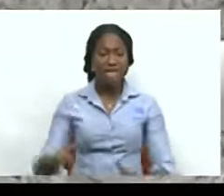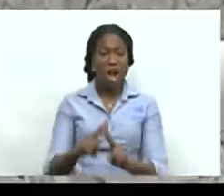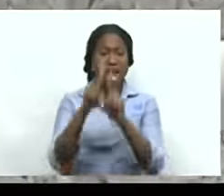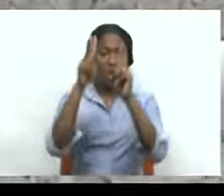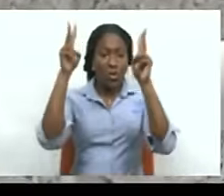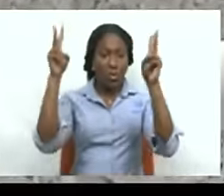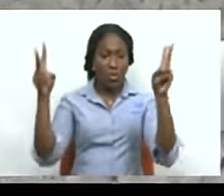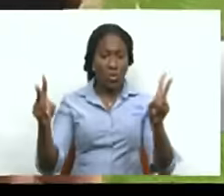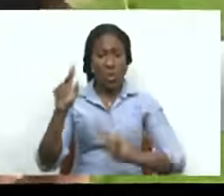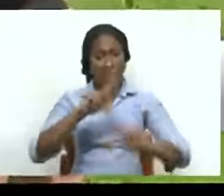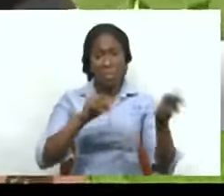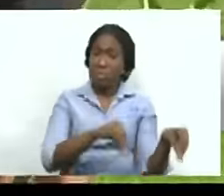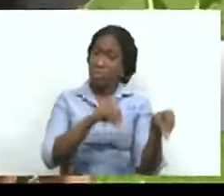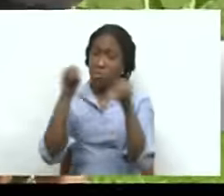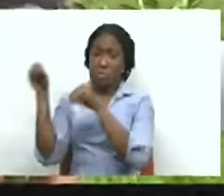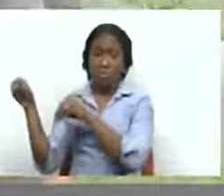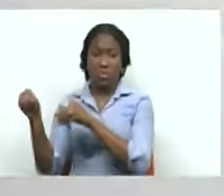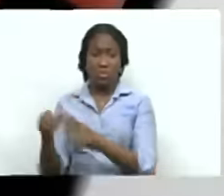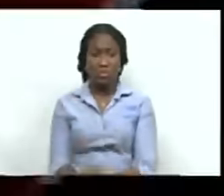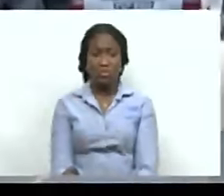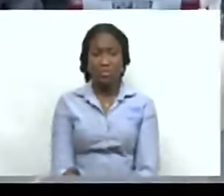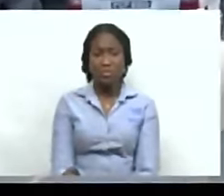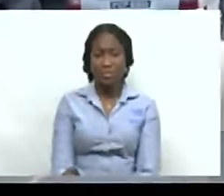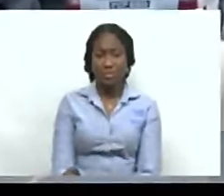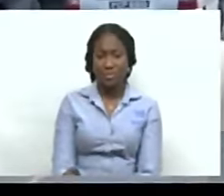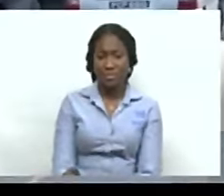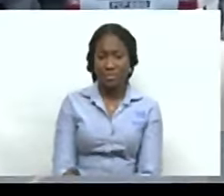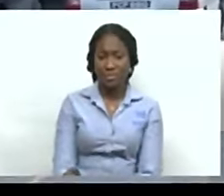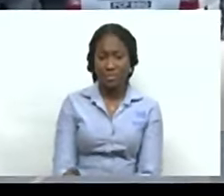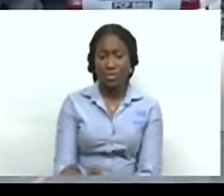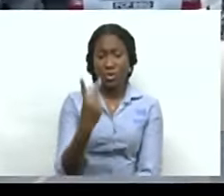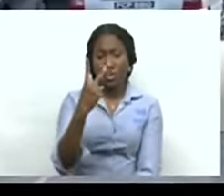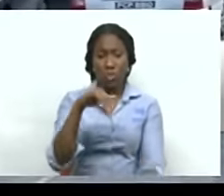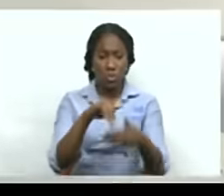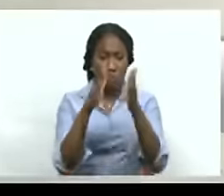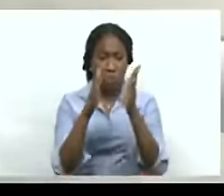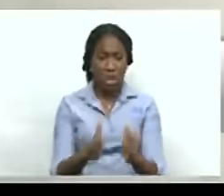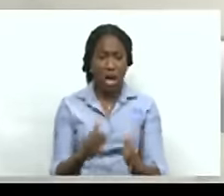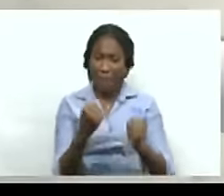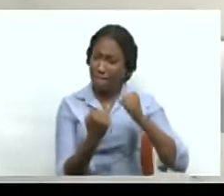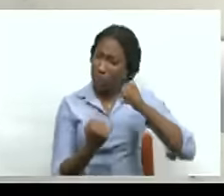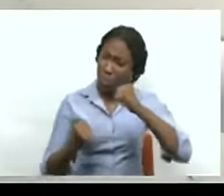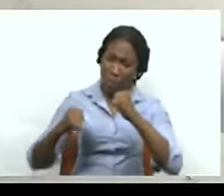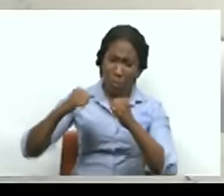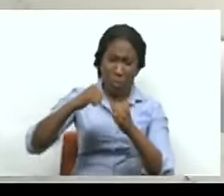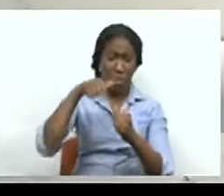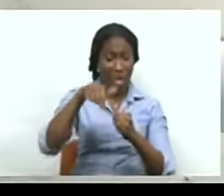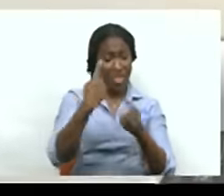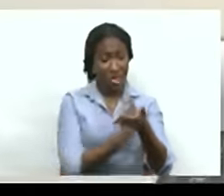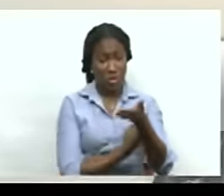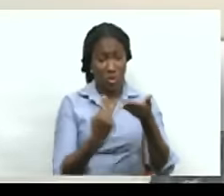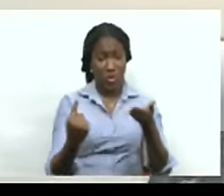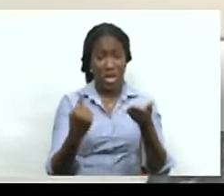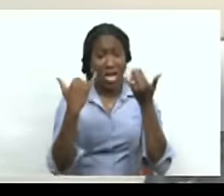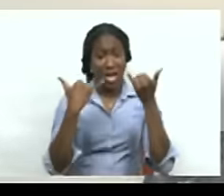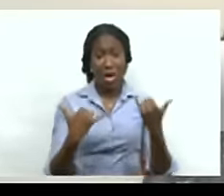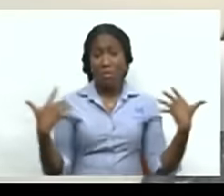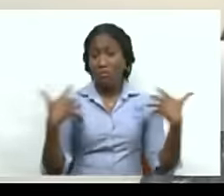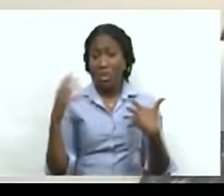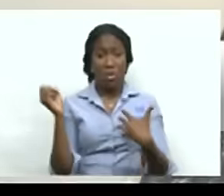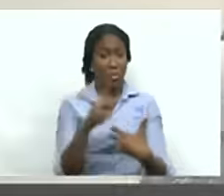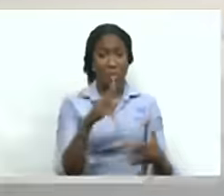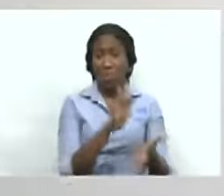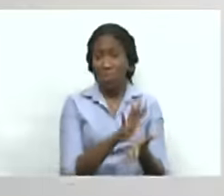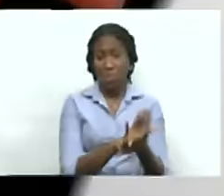residents. Two more students beaten and attacked this week. They are now afraid to return to classes. Coming up